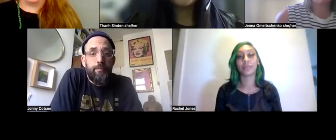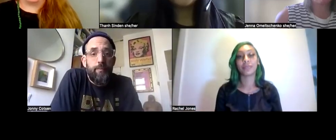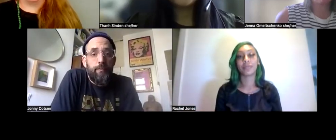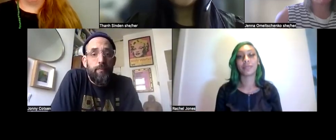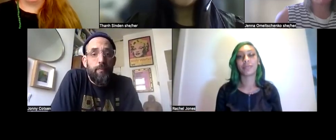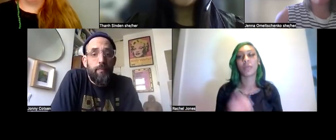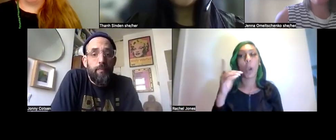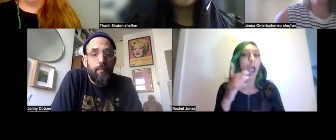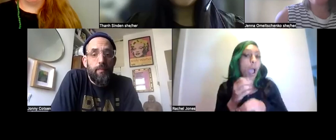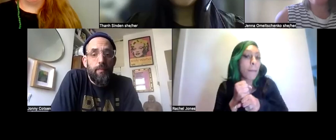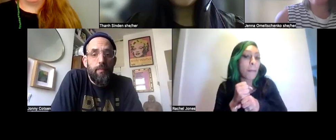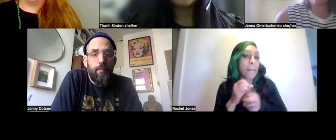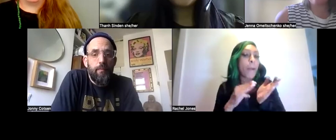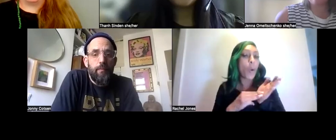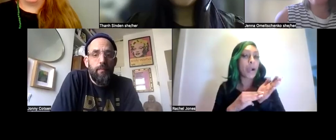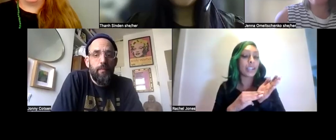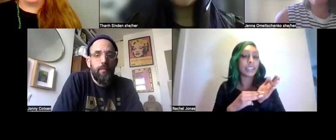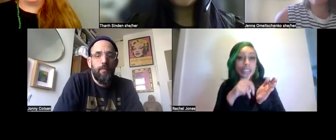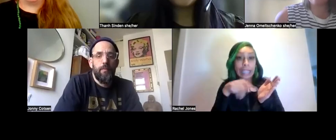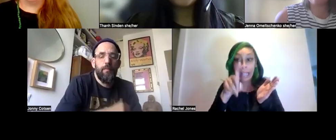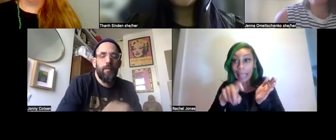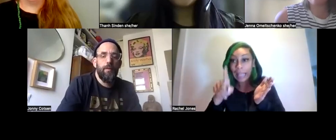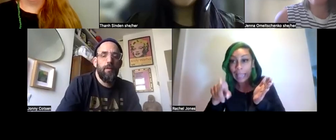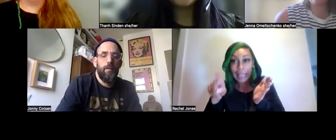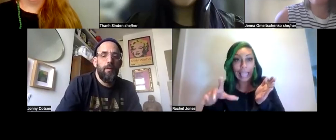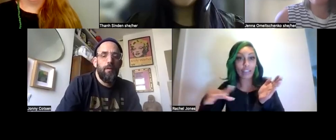Just taking a little bit of a pause so everyone can get that in place.